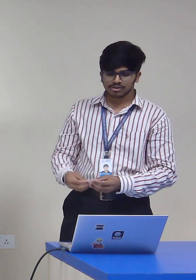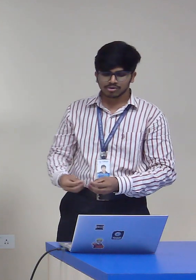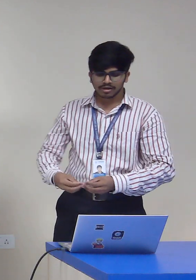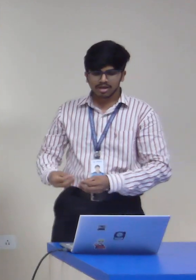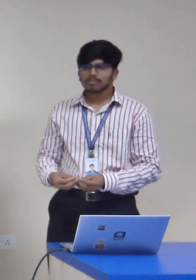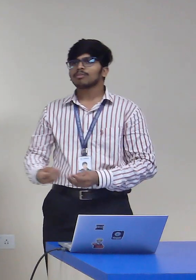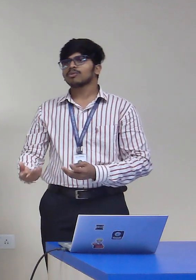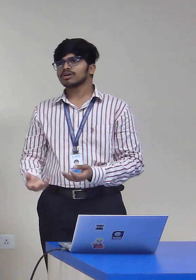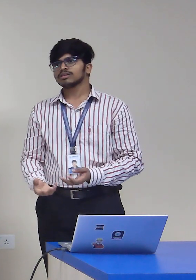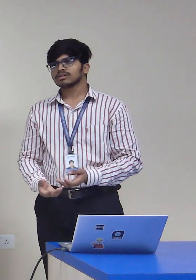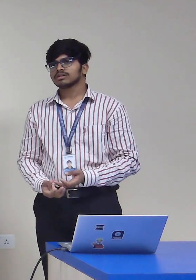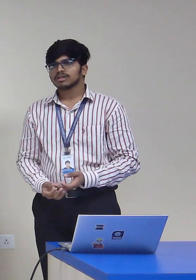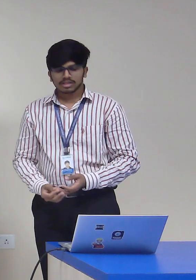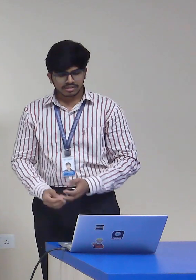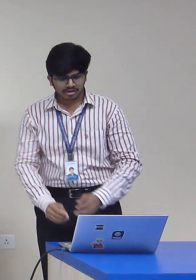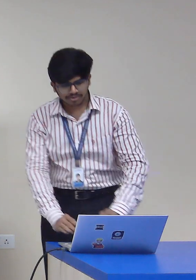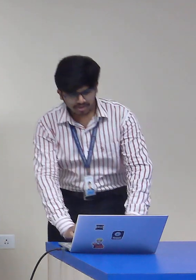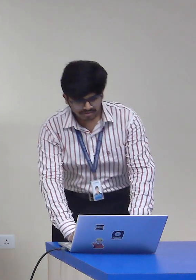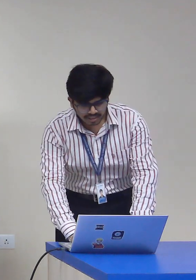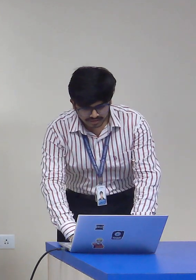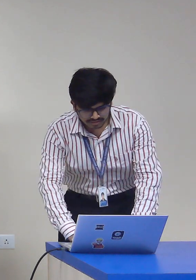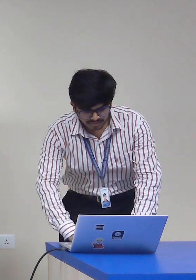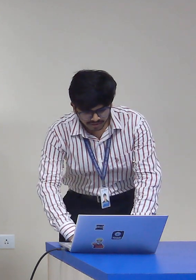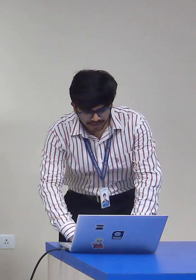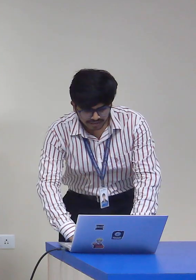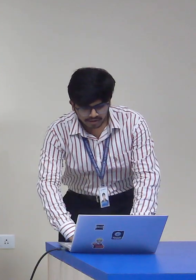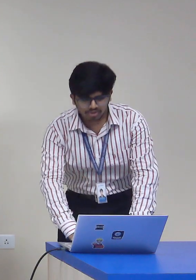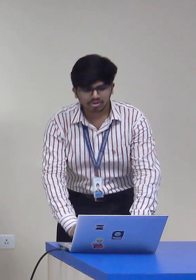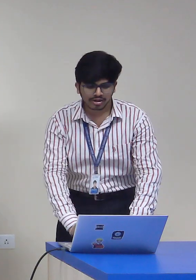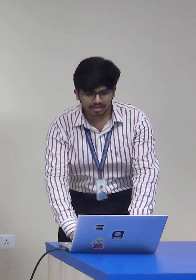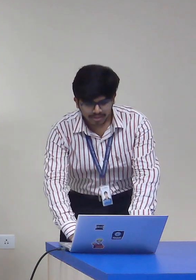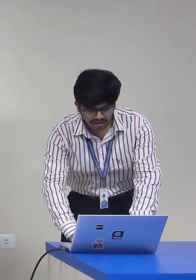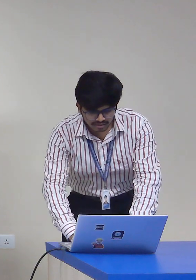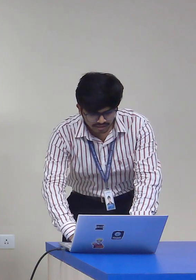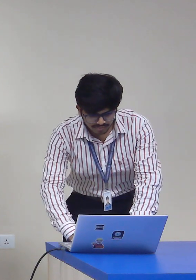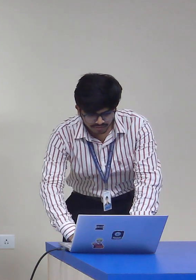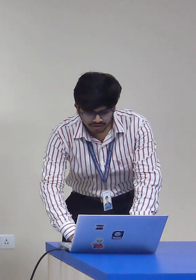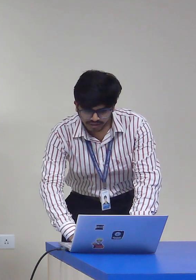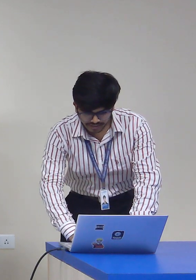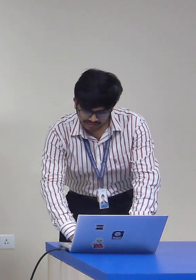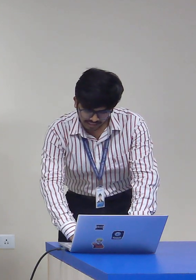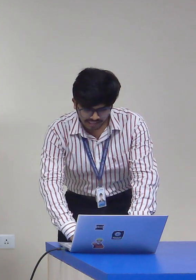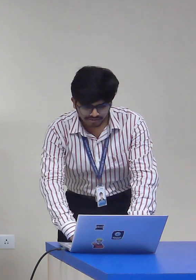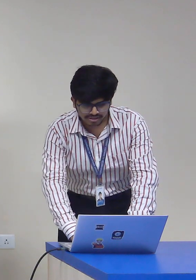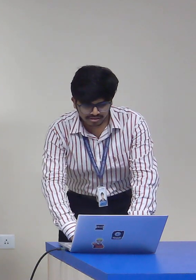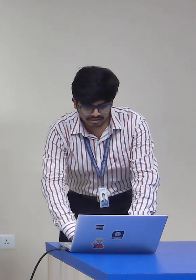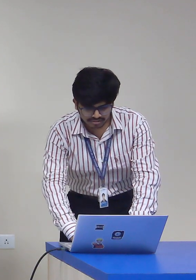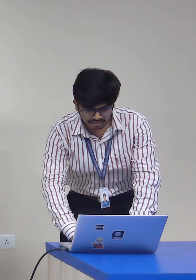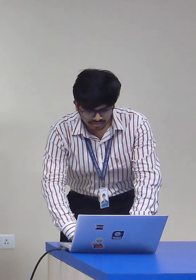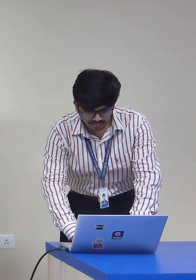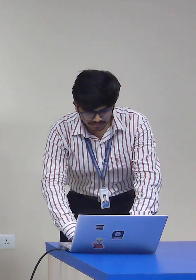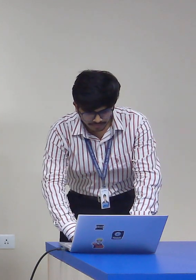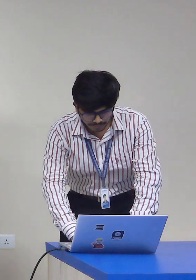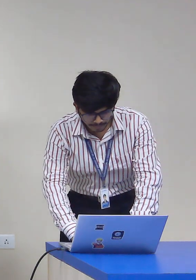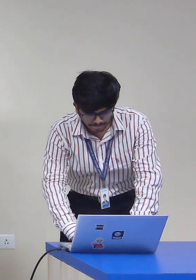it will give you a proper word. That's how it works. In the similar manner, I also developed the same thing for Indian Sign Language.